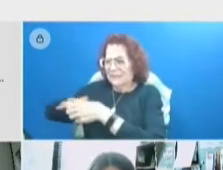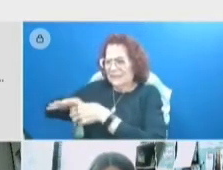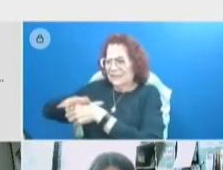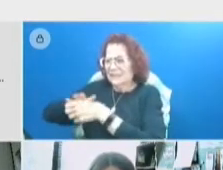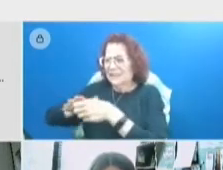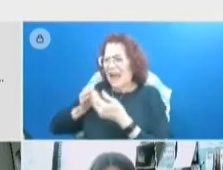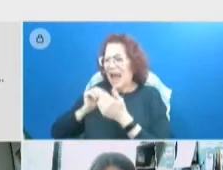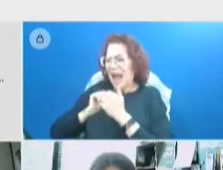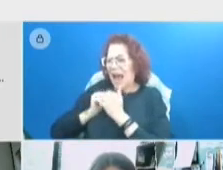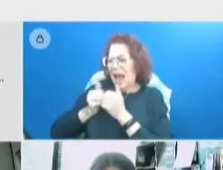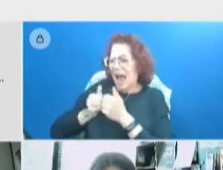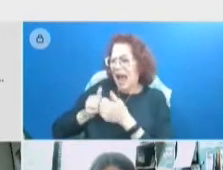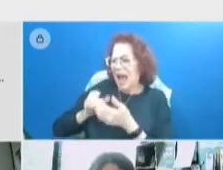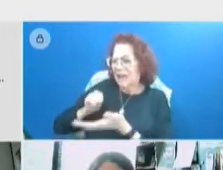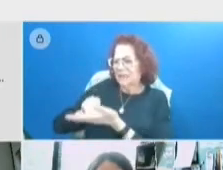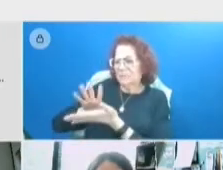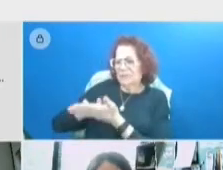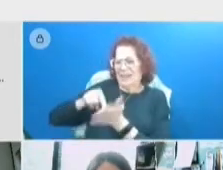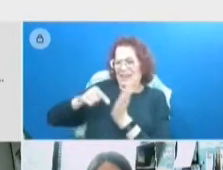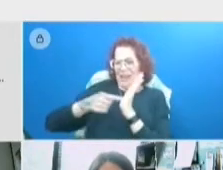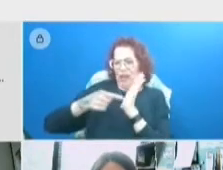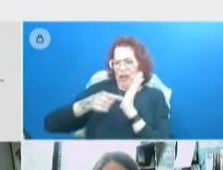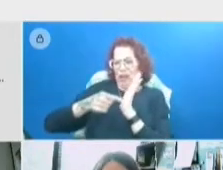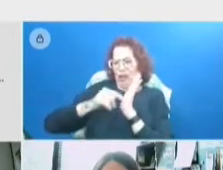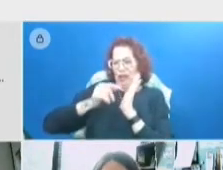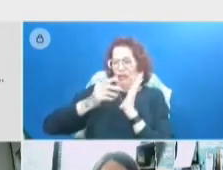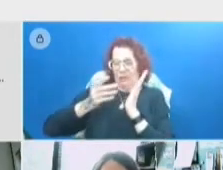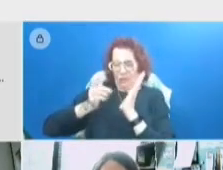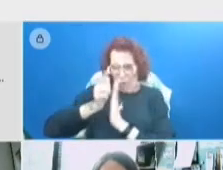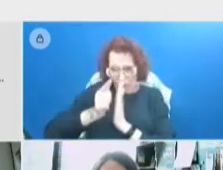the statute refers to that, or how did that come about?